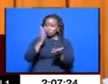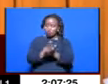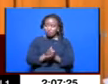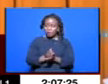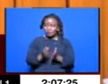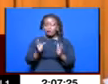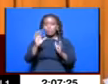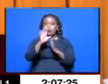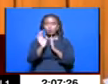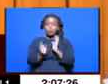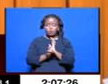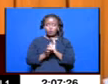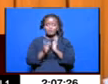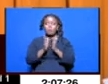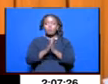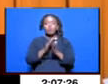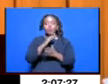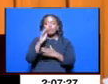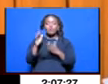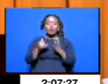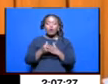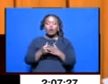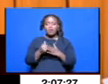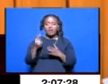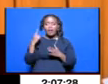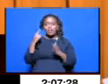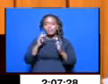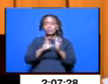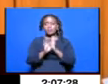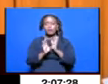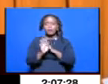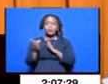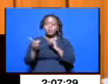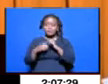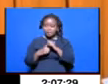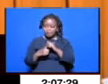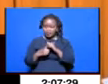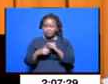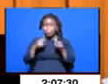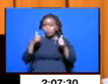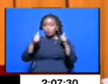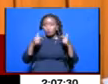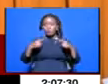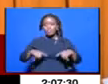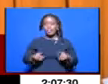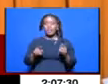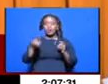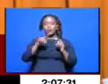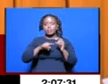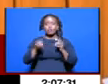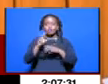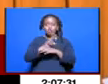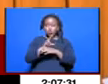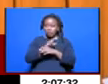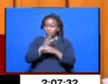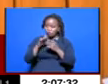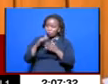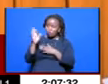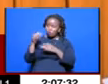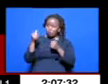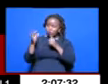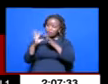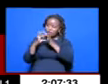with the Judicature Act, Cap 6, laws of Kenya, which allow us to apply the doctrine that are in line with our